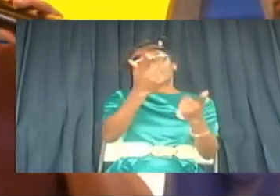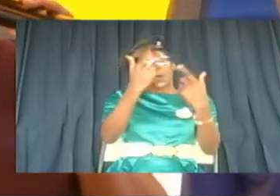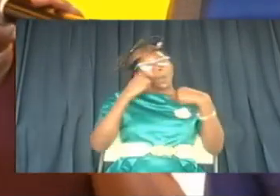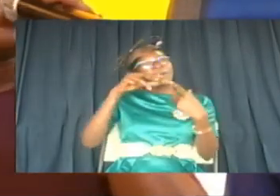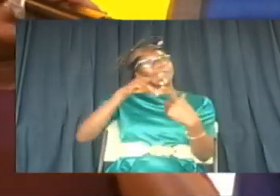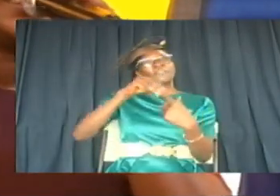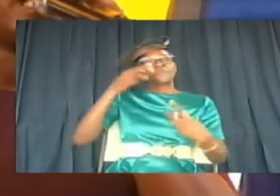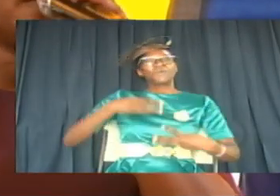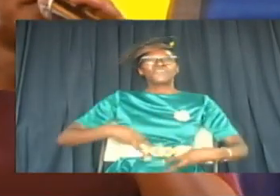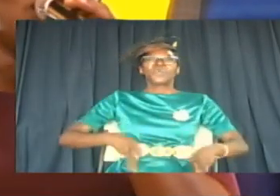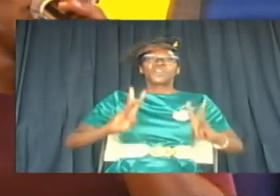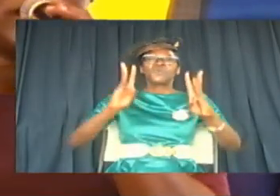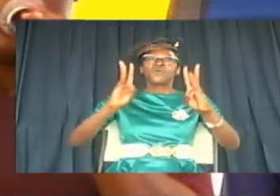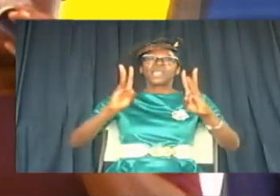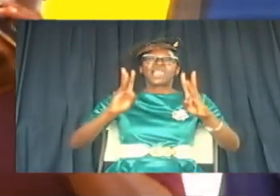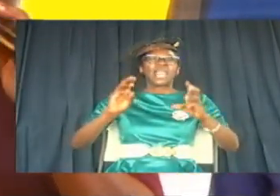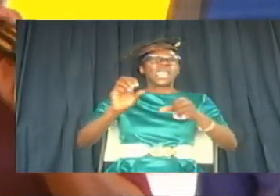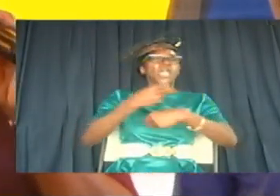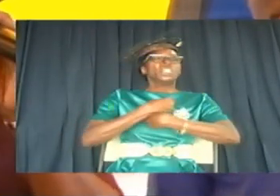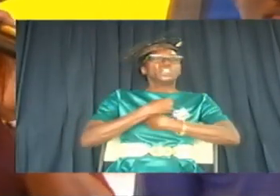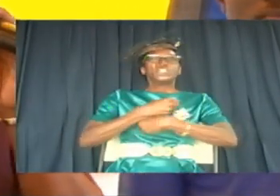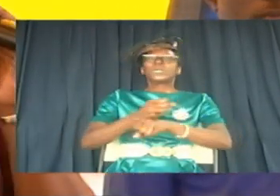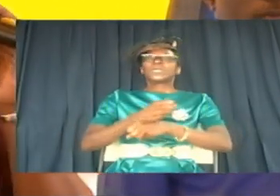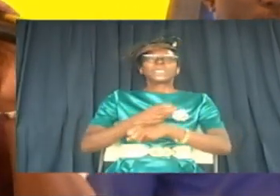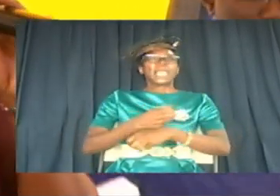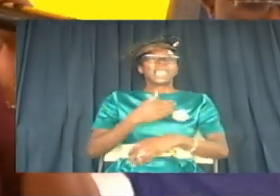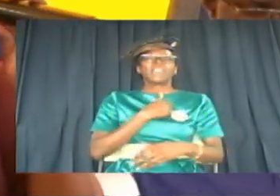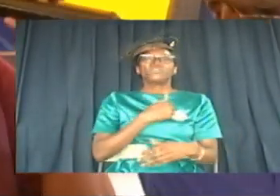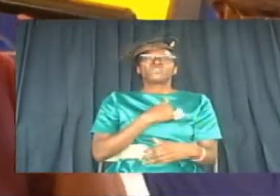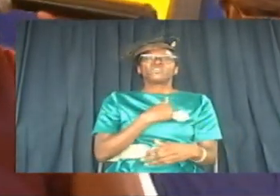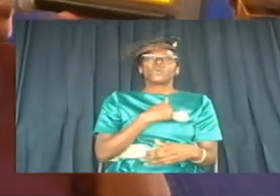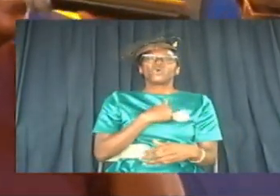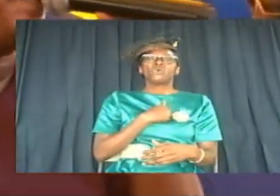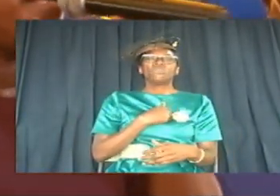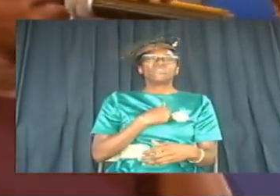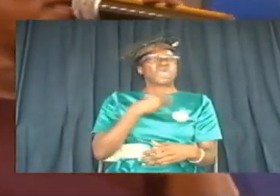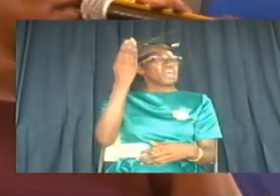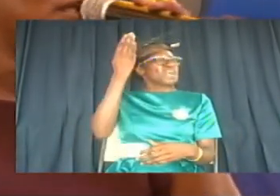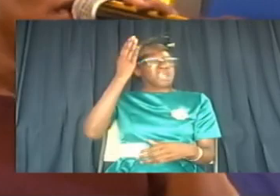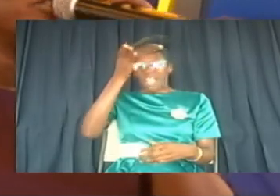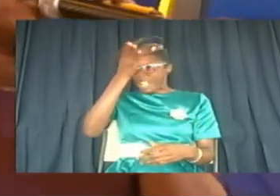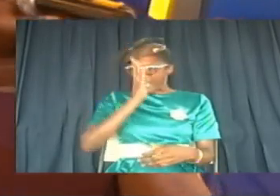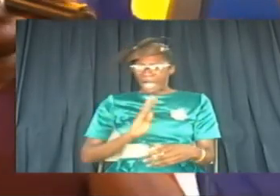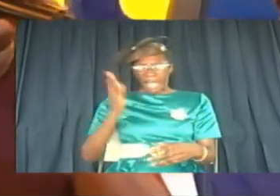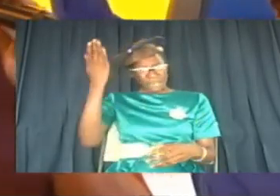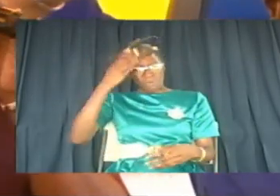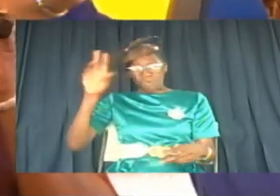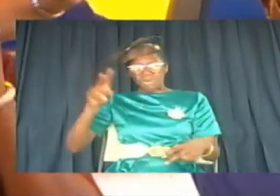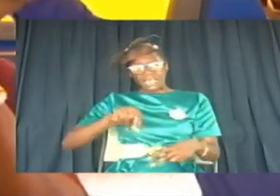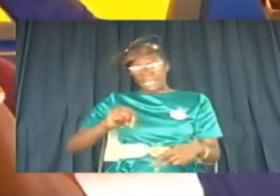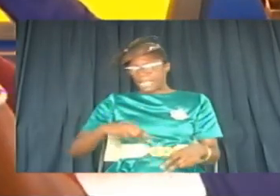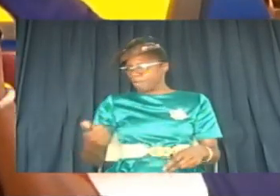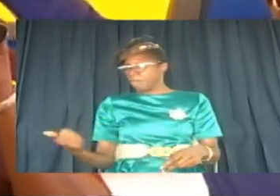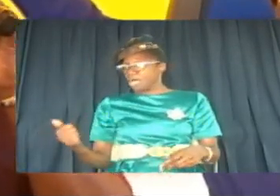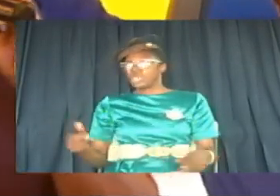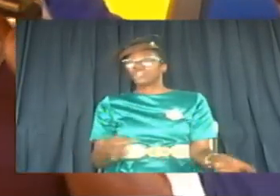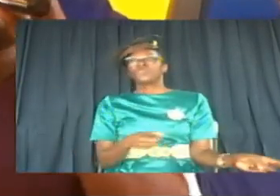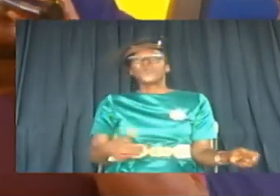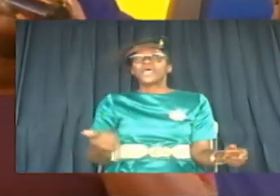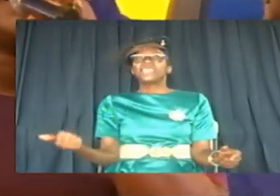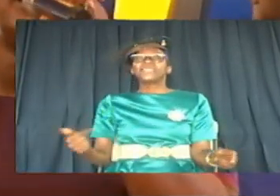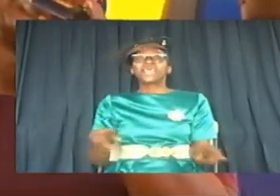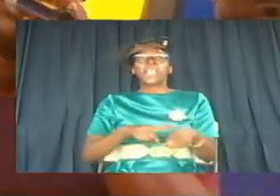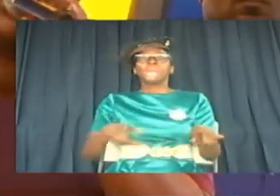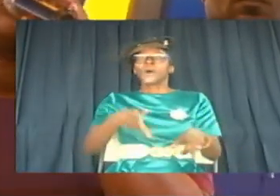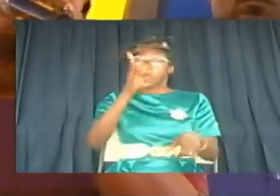way. Save souls to the utmost. He doesn't need anybody to do anything, but